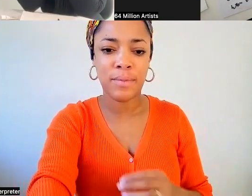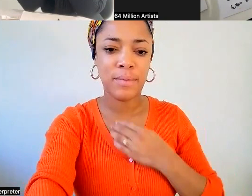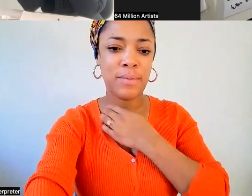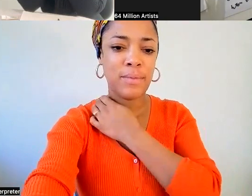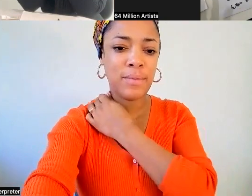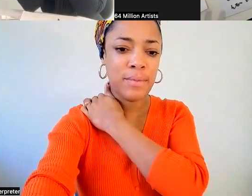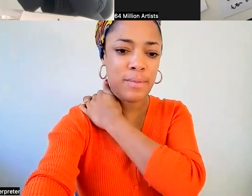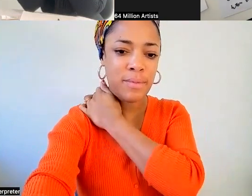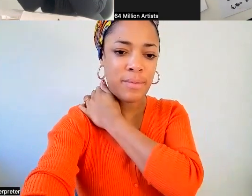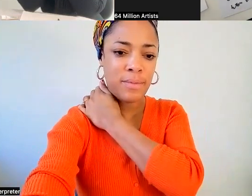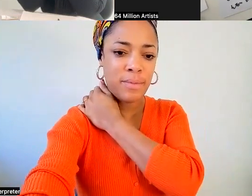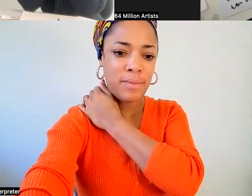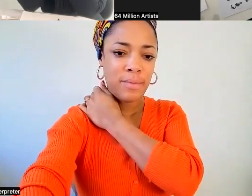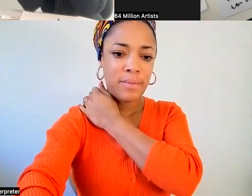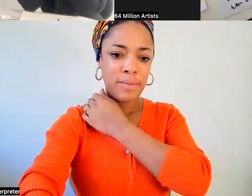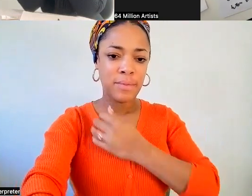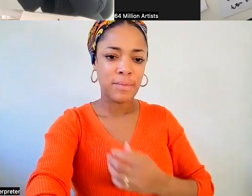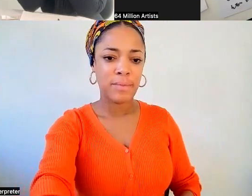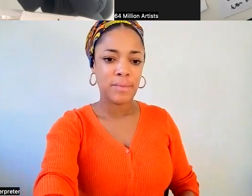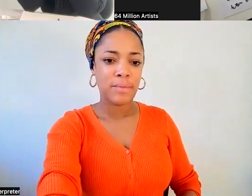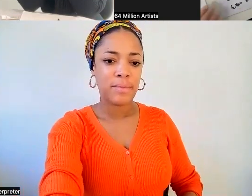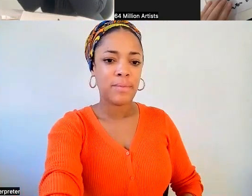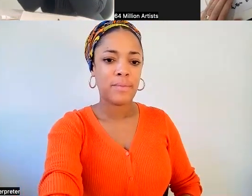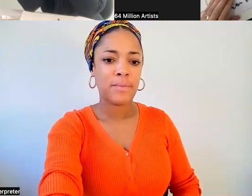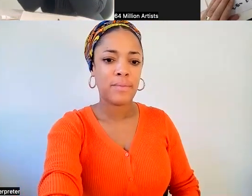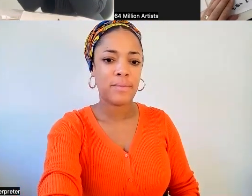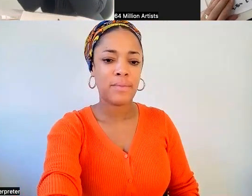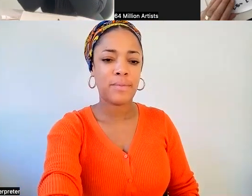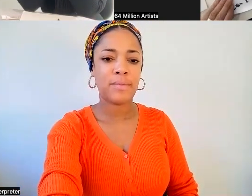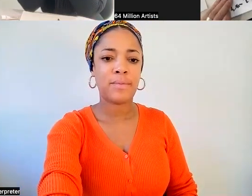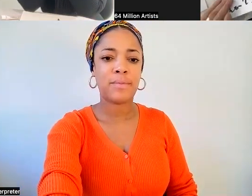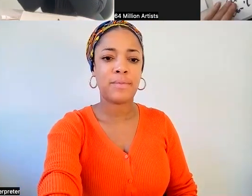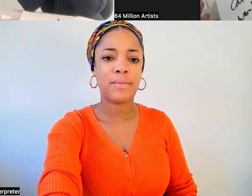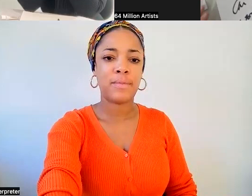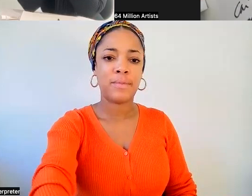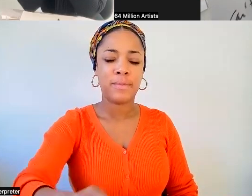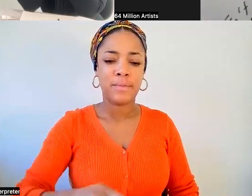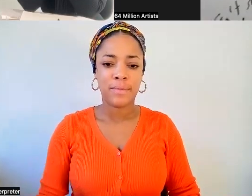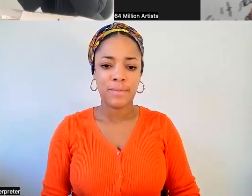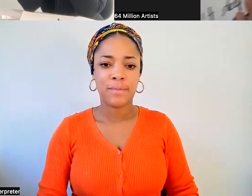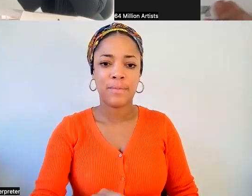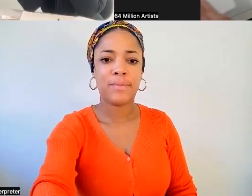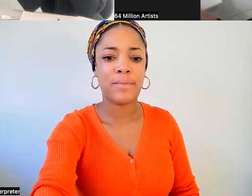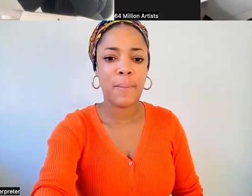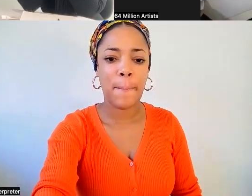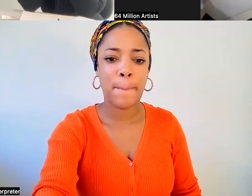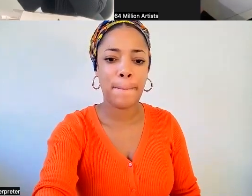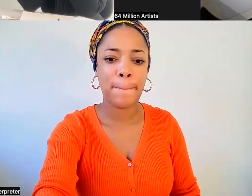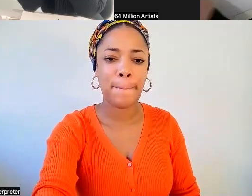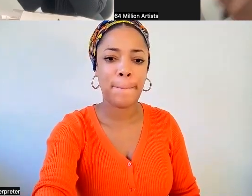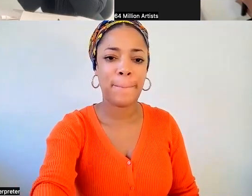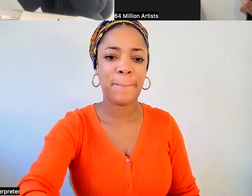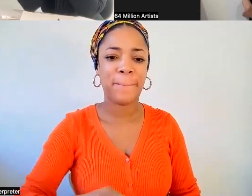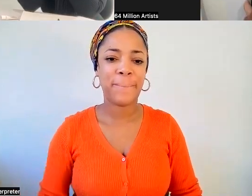can't sleep, won't sleep, hard and gritty under my cheek, hard and gritty under my cheek, can't sleep, won't sleep. Now we're going to get the hairy